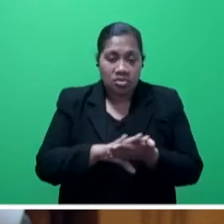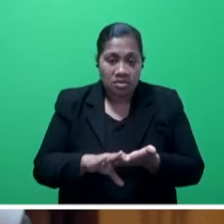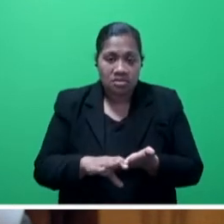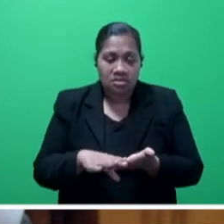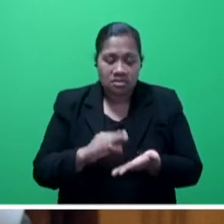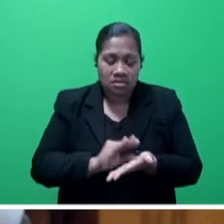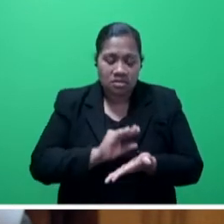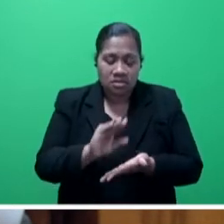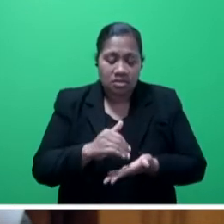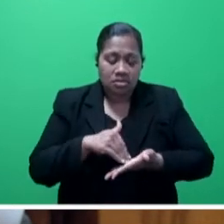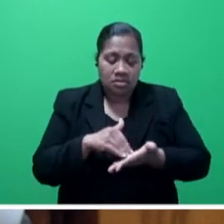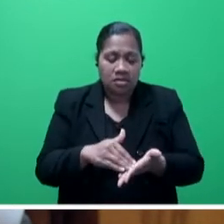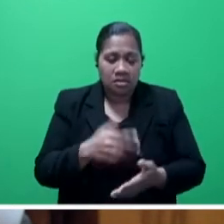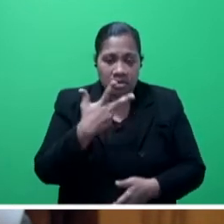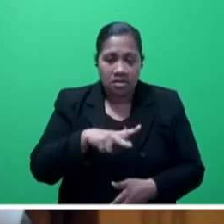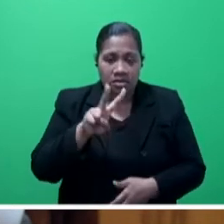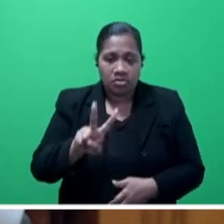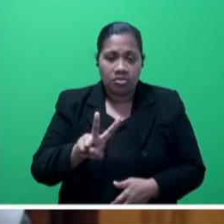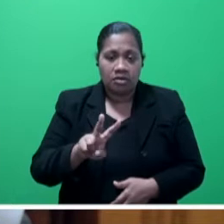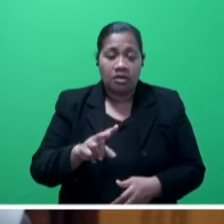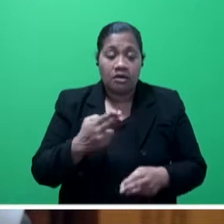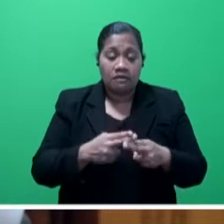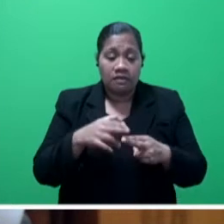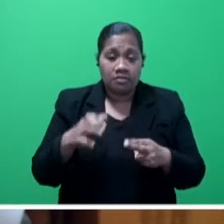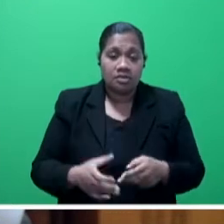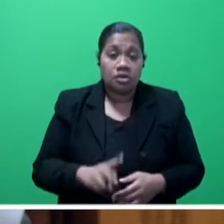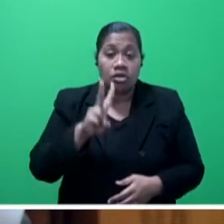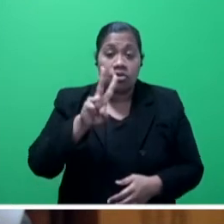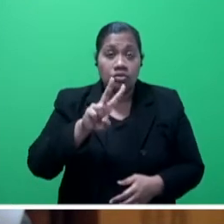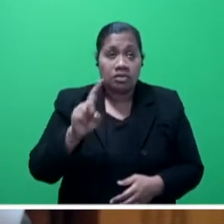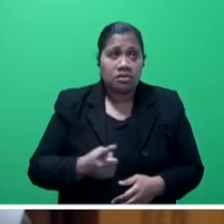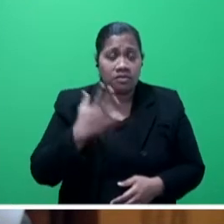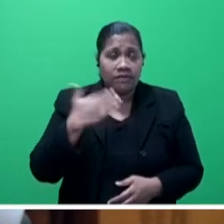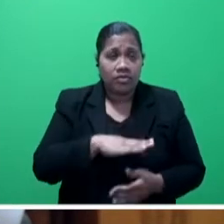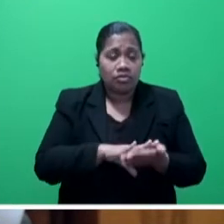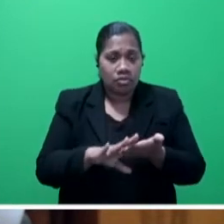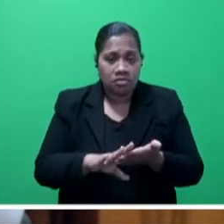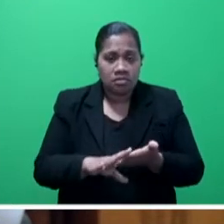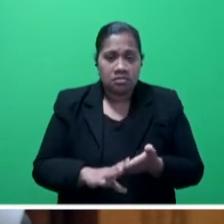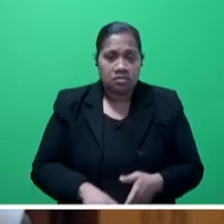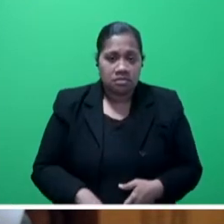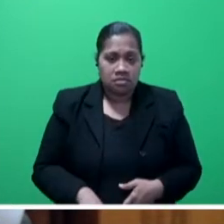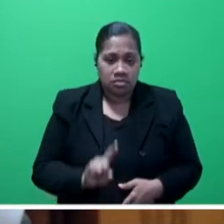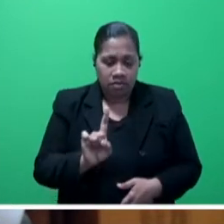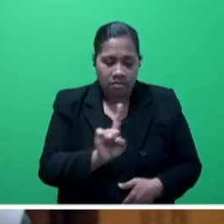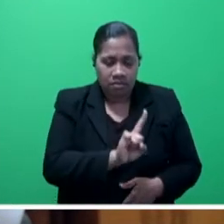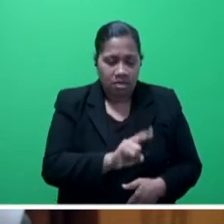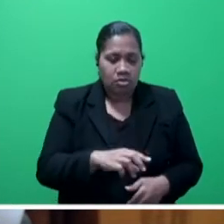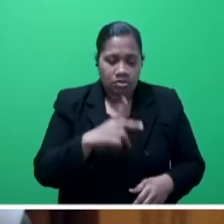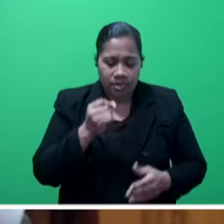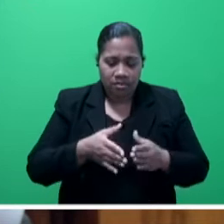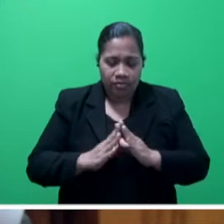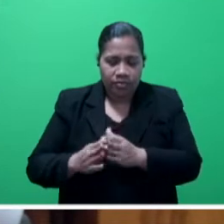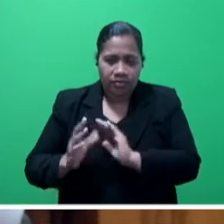assist 82 farmers with a $2,500 package to establish small poultry sheds. Land preparation facility